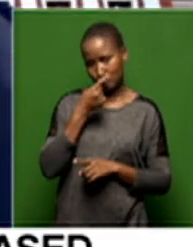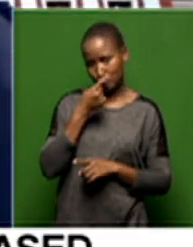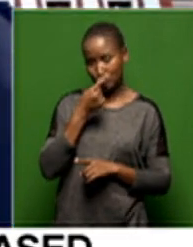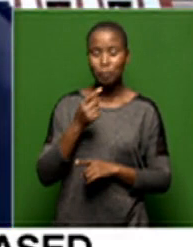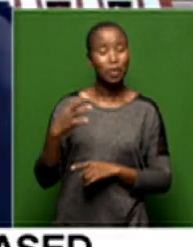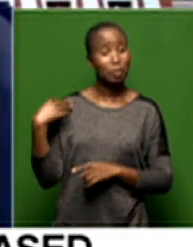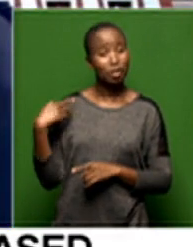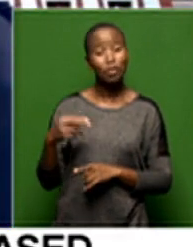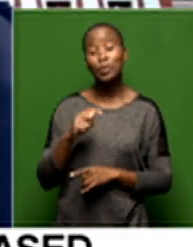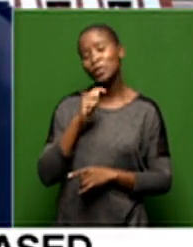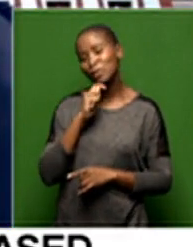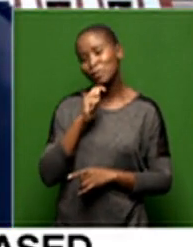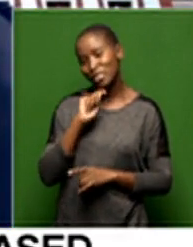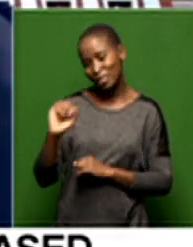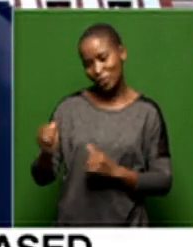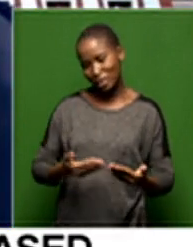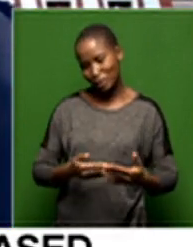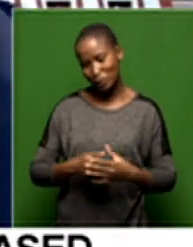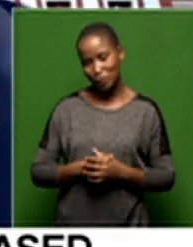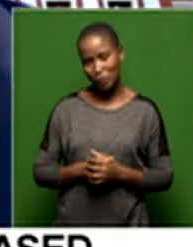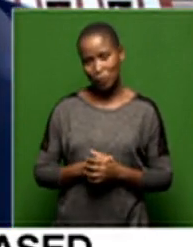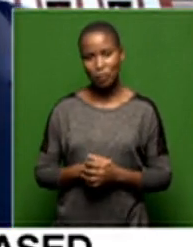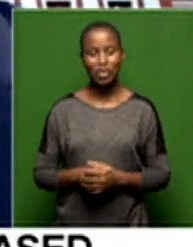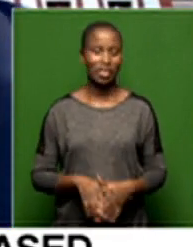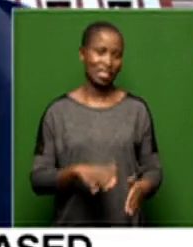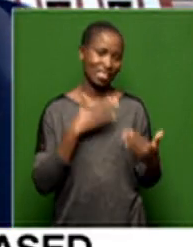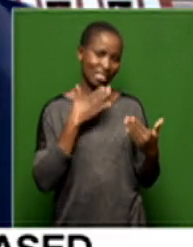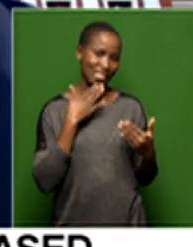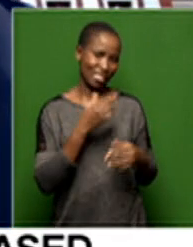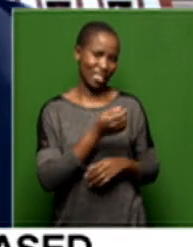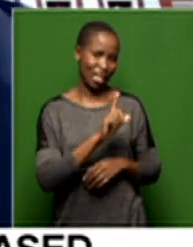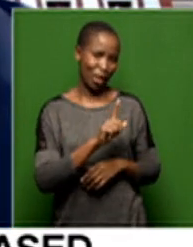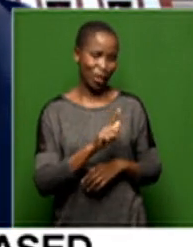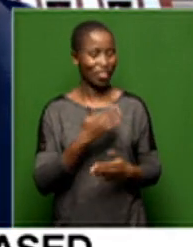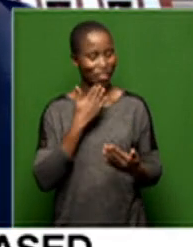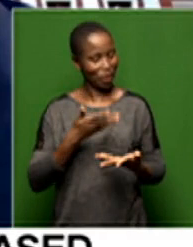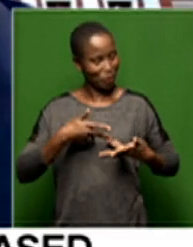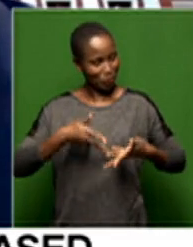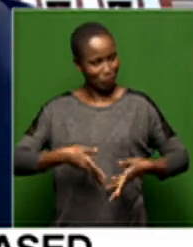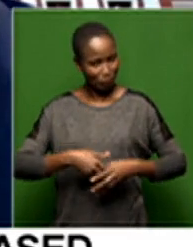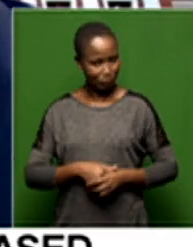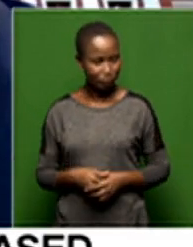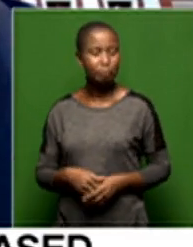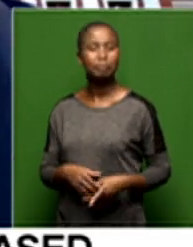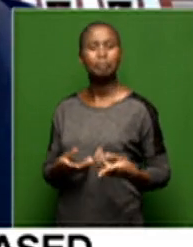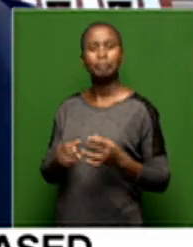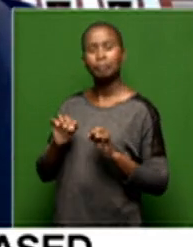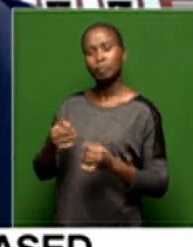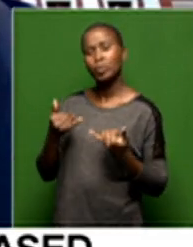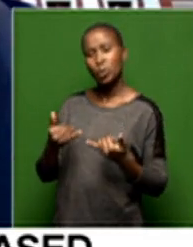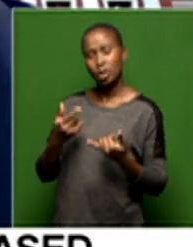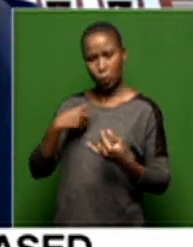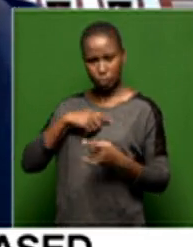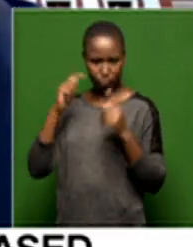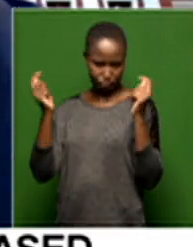Thanks very much for being our guest. Thanks, Leon, and thanks for having us. You know, today we obviously mark